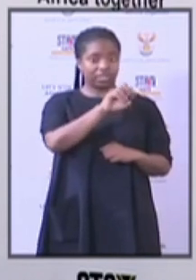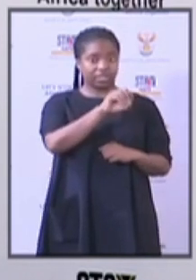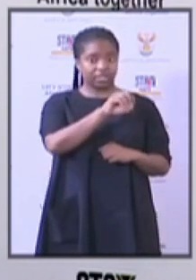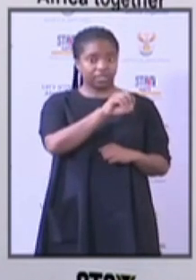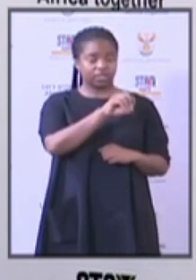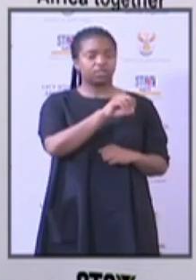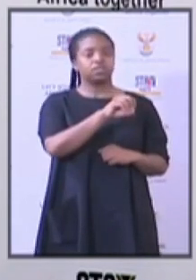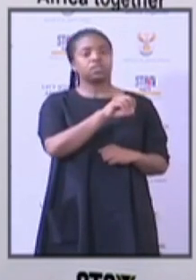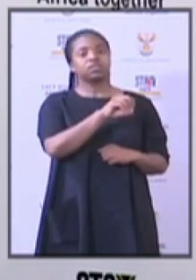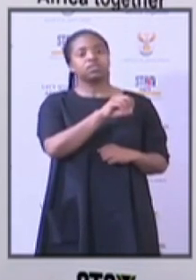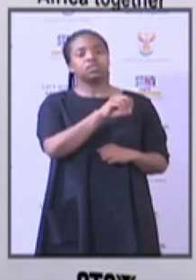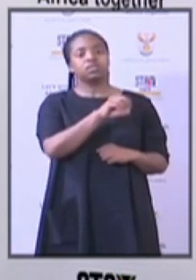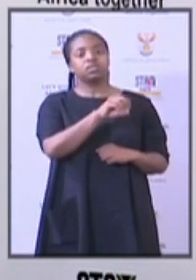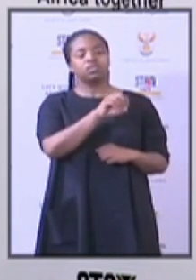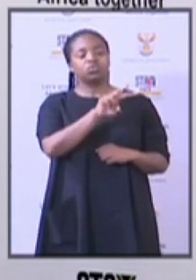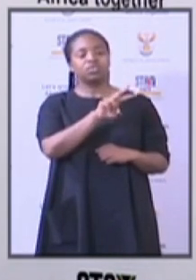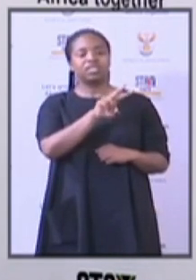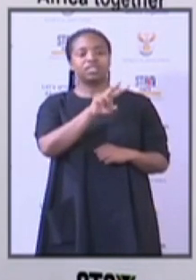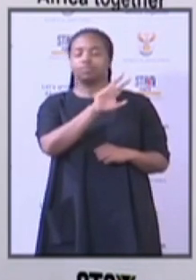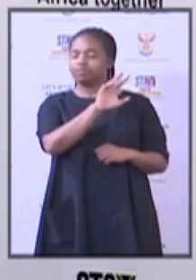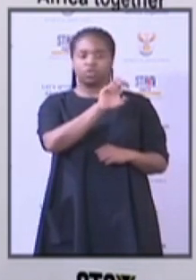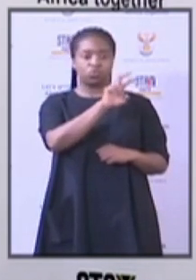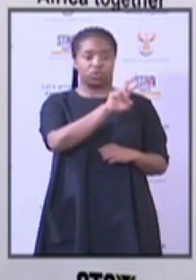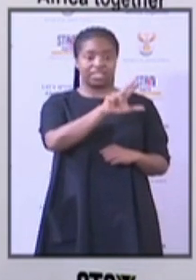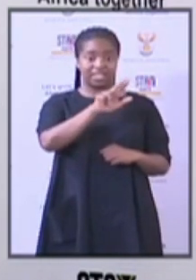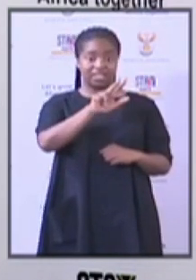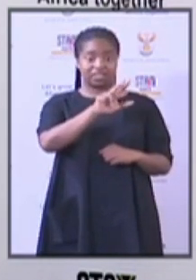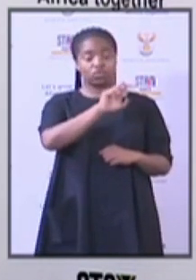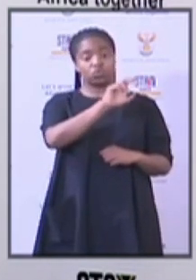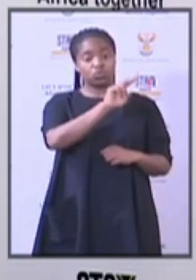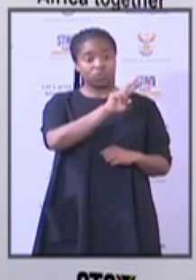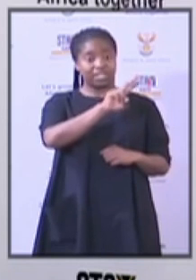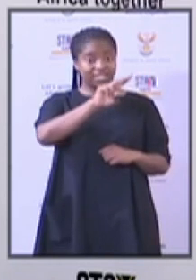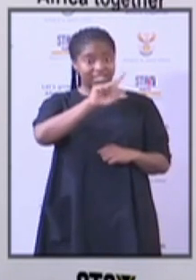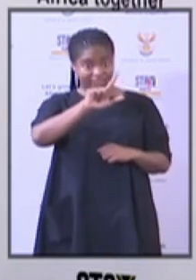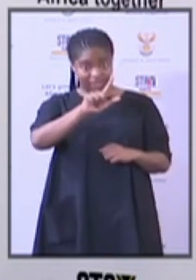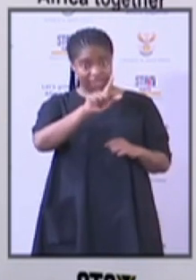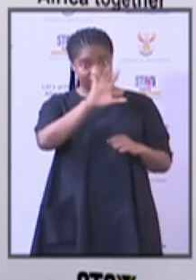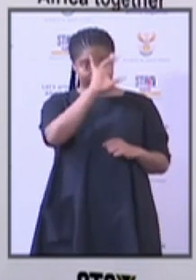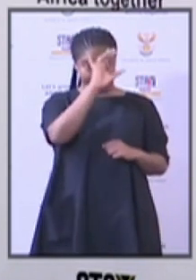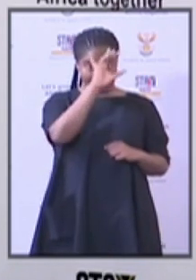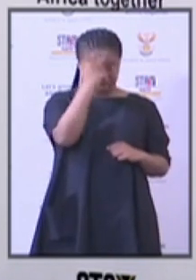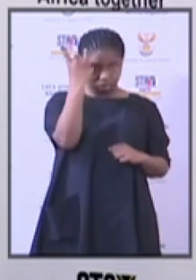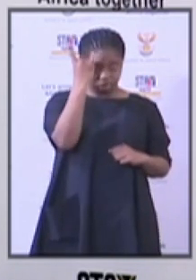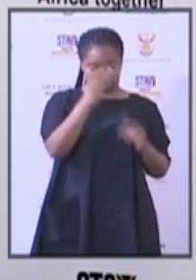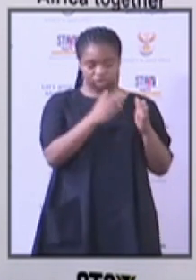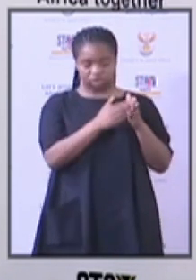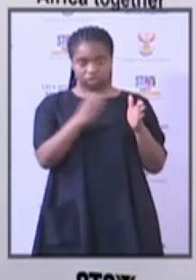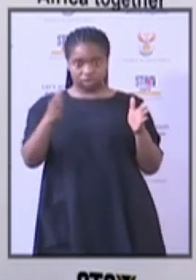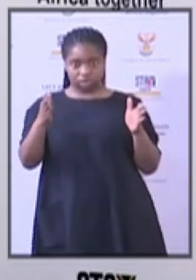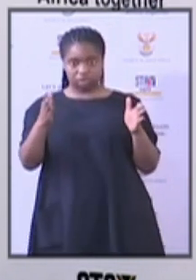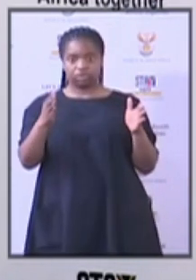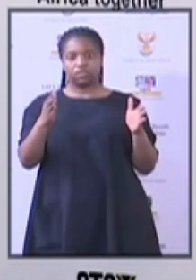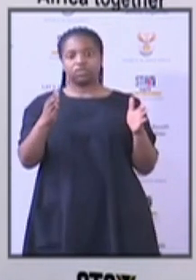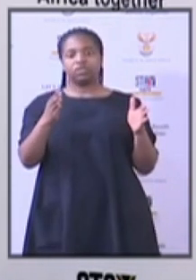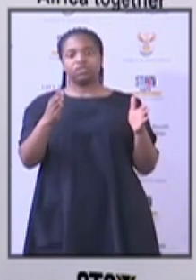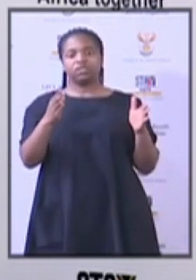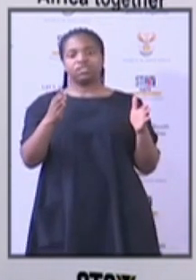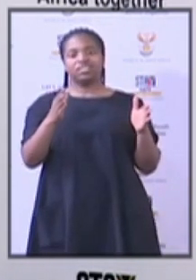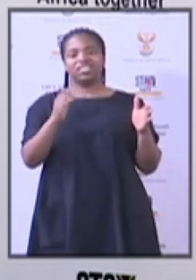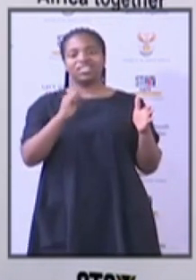27th March 2020, I beg your pardon, and 21st August 2020, the department issued